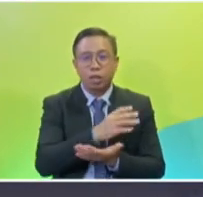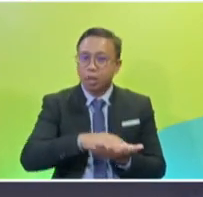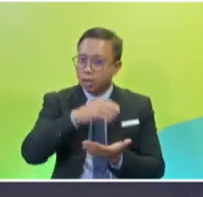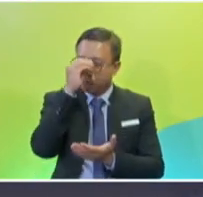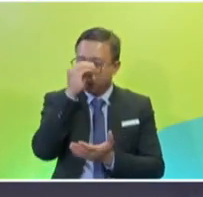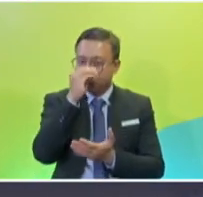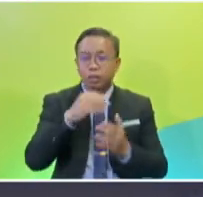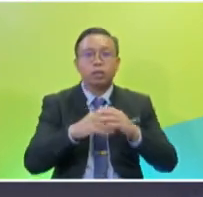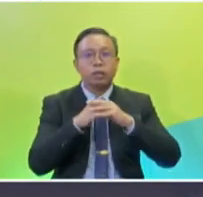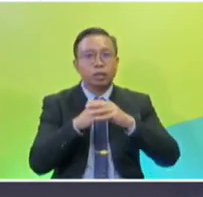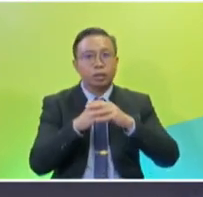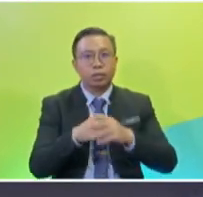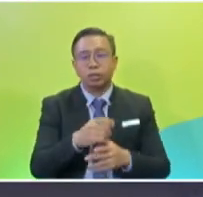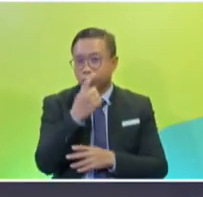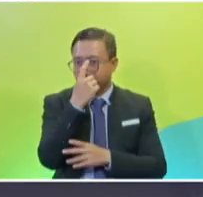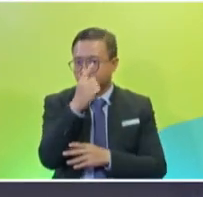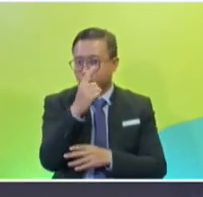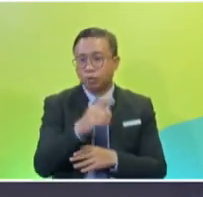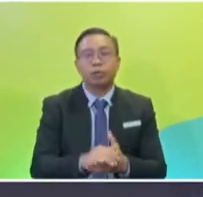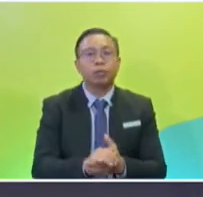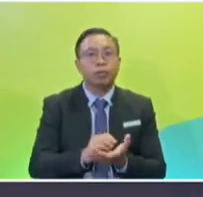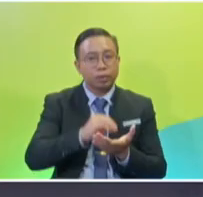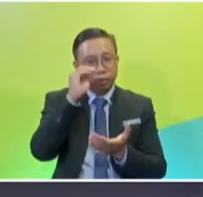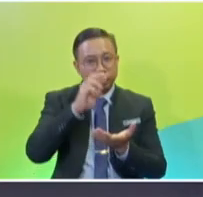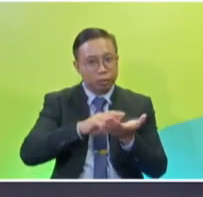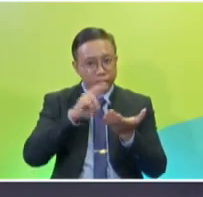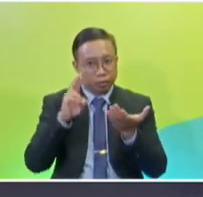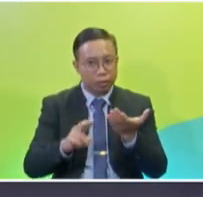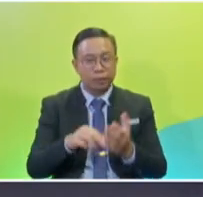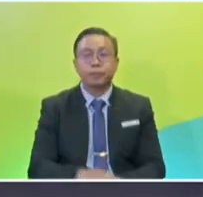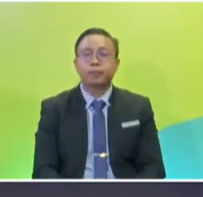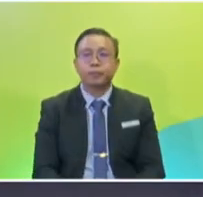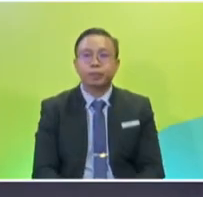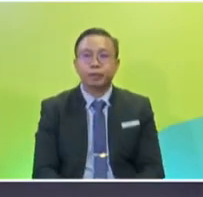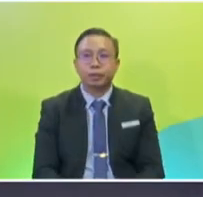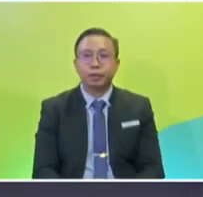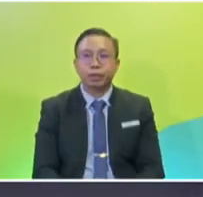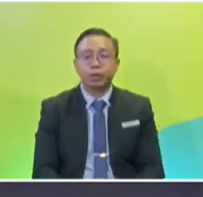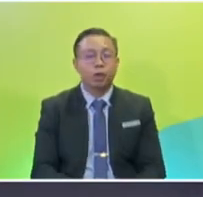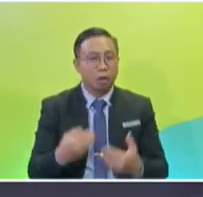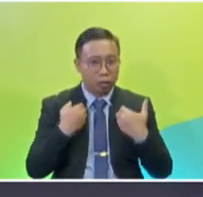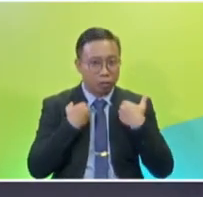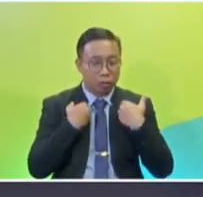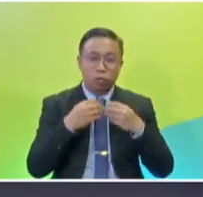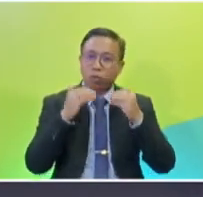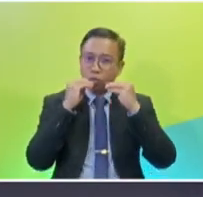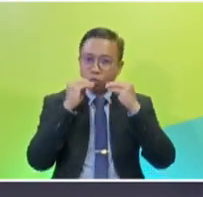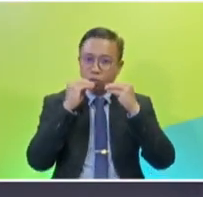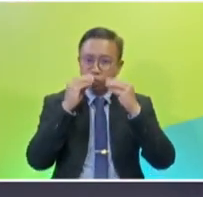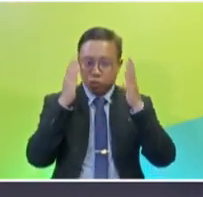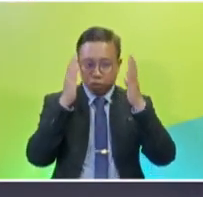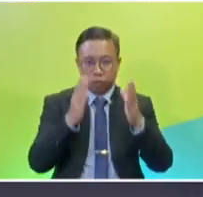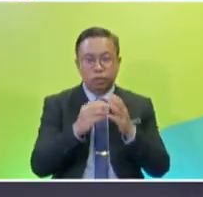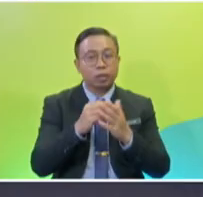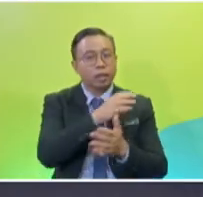learning Bahasa Inggeris for our slot Menengah, Rendah. And as you can see just now, we have our teacher right here